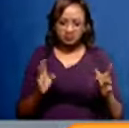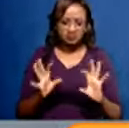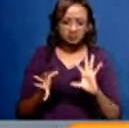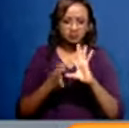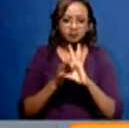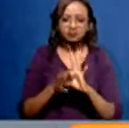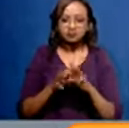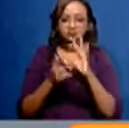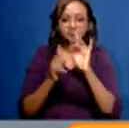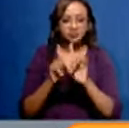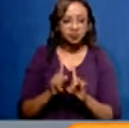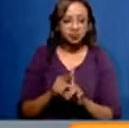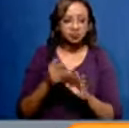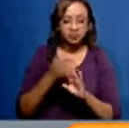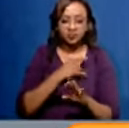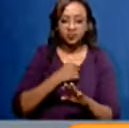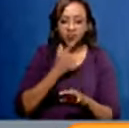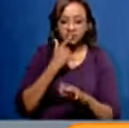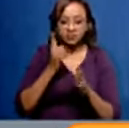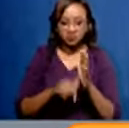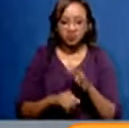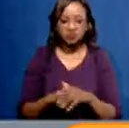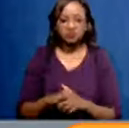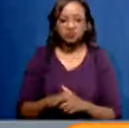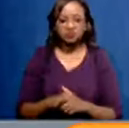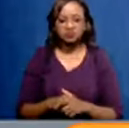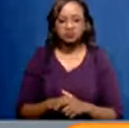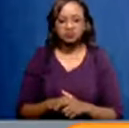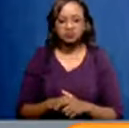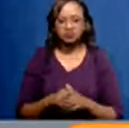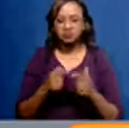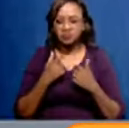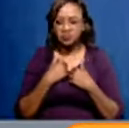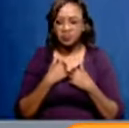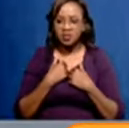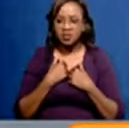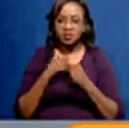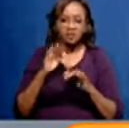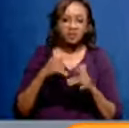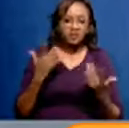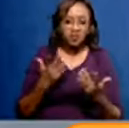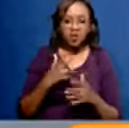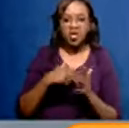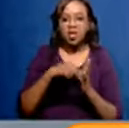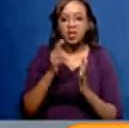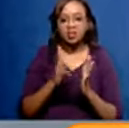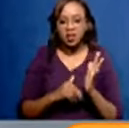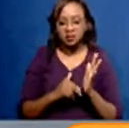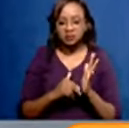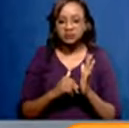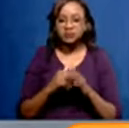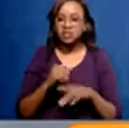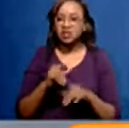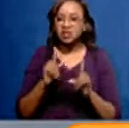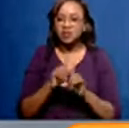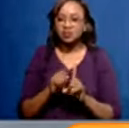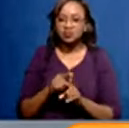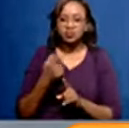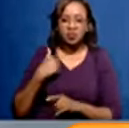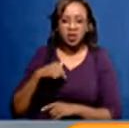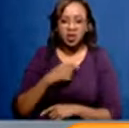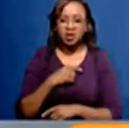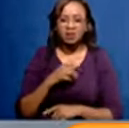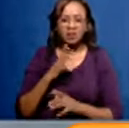I said in the beginning of our conversation, Jeff, I'm from the Netherlands, right? A third of the country is below sea